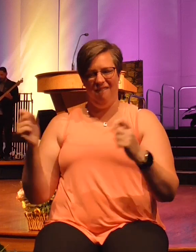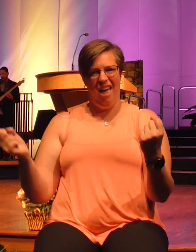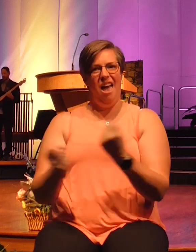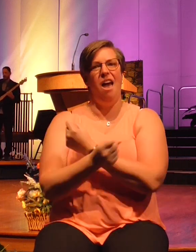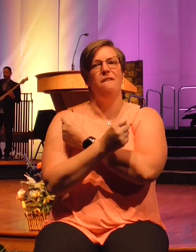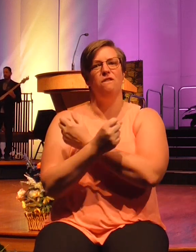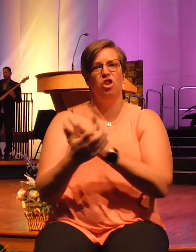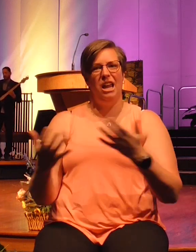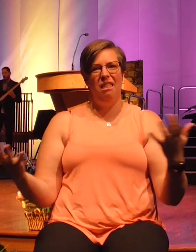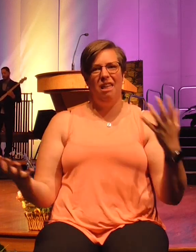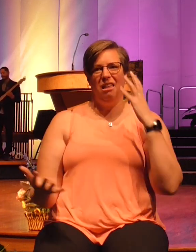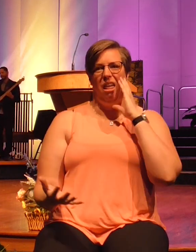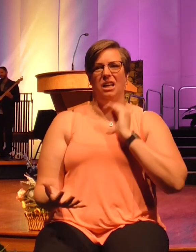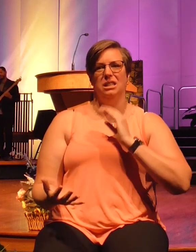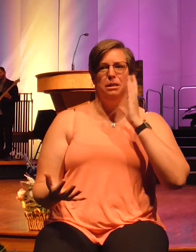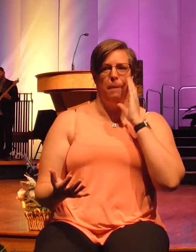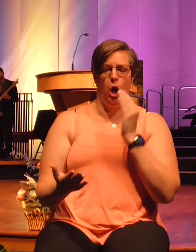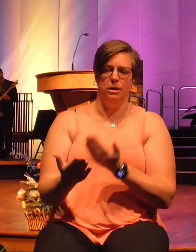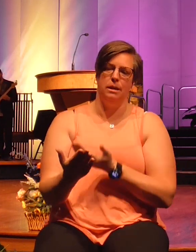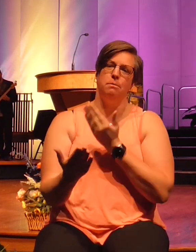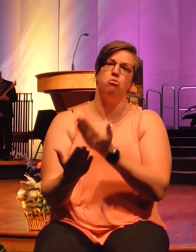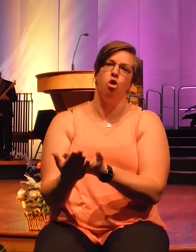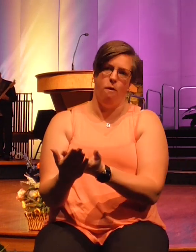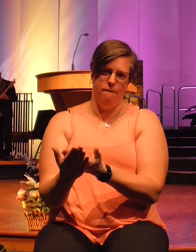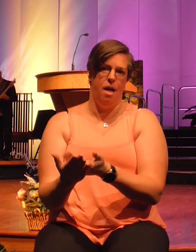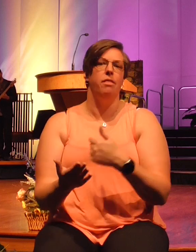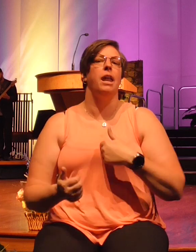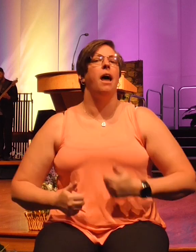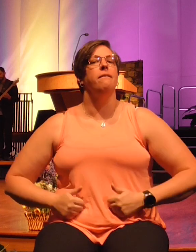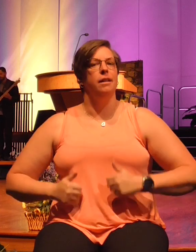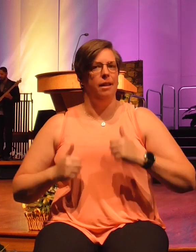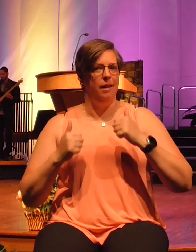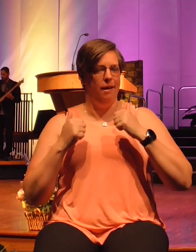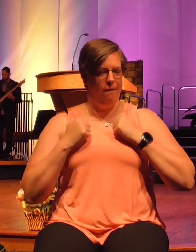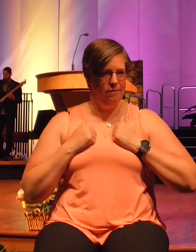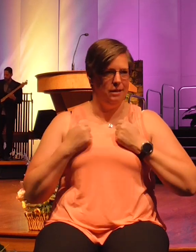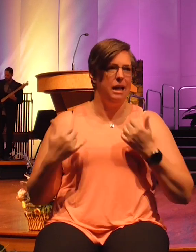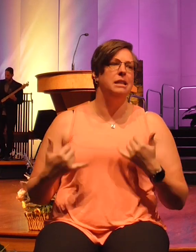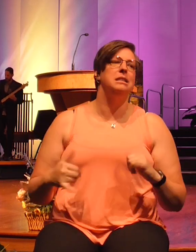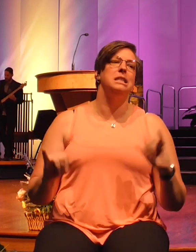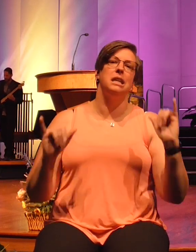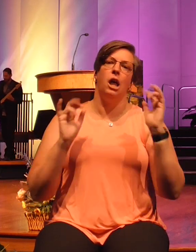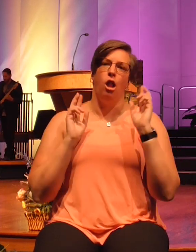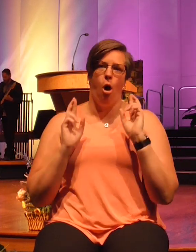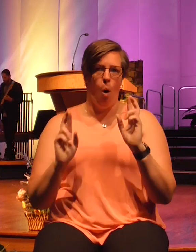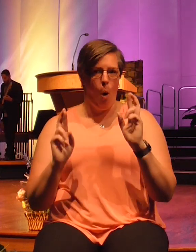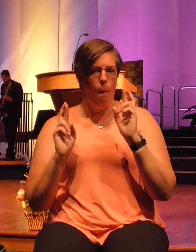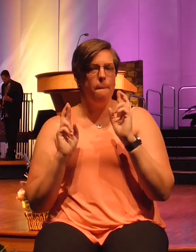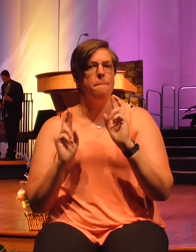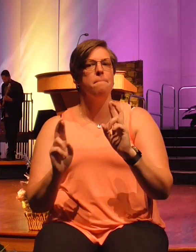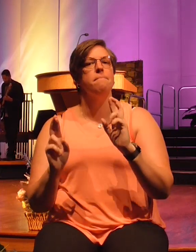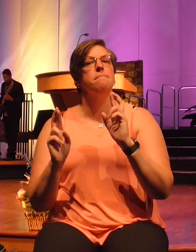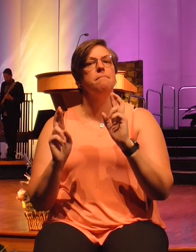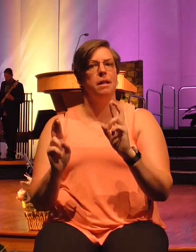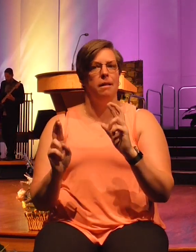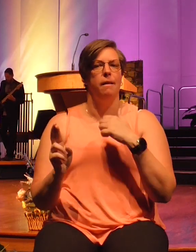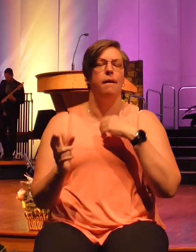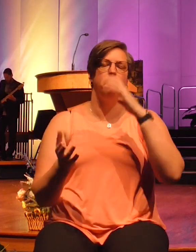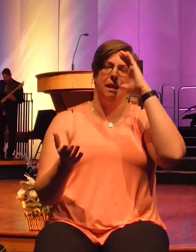are proof that we lived. There's still hope in this hook, believe